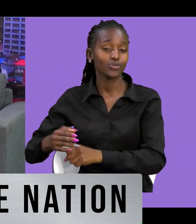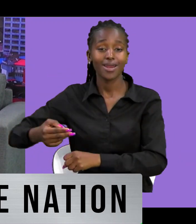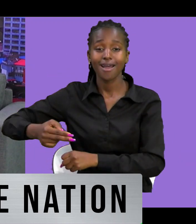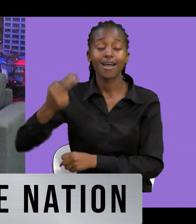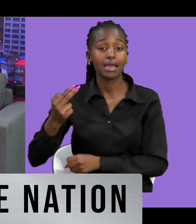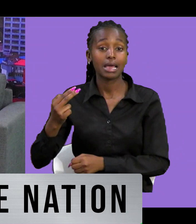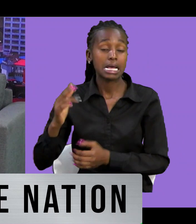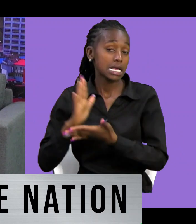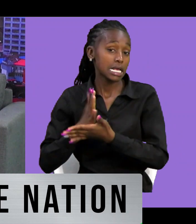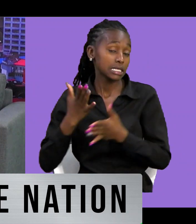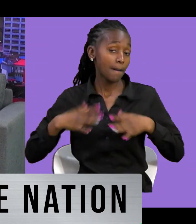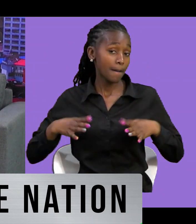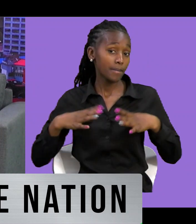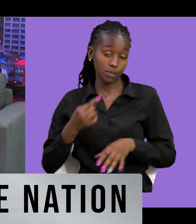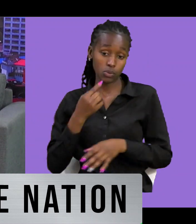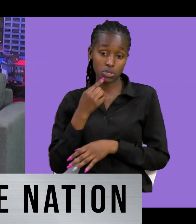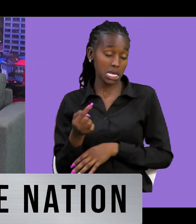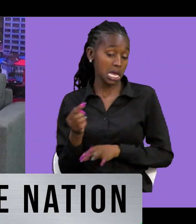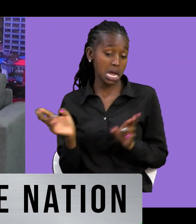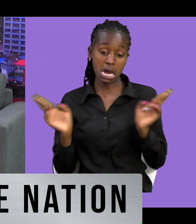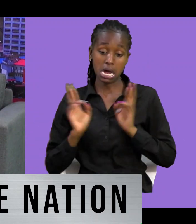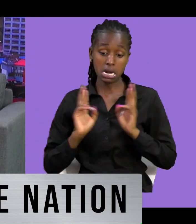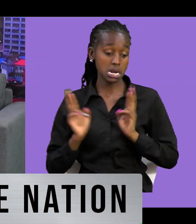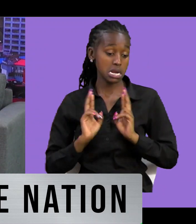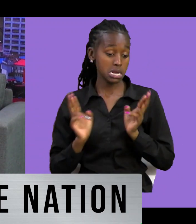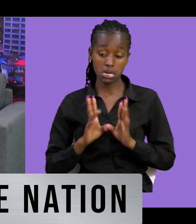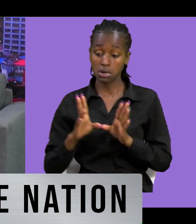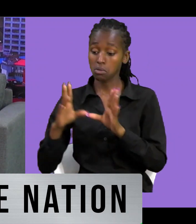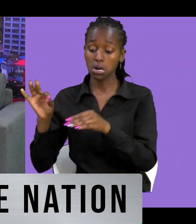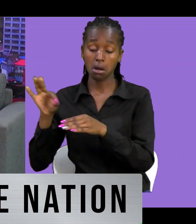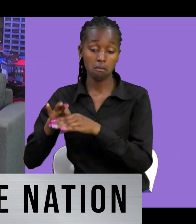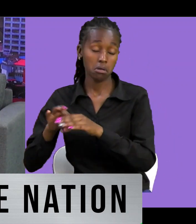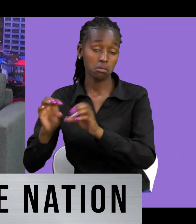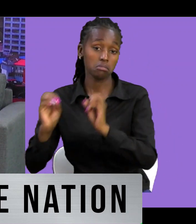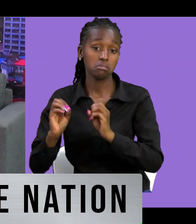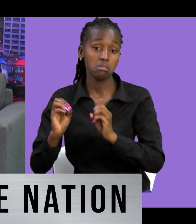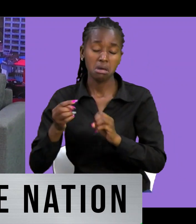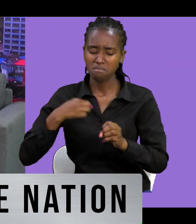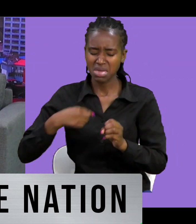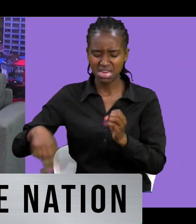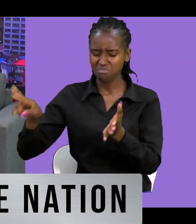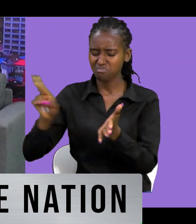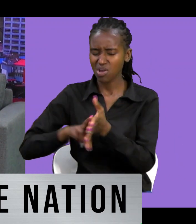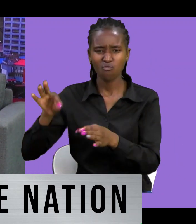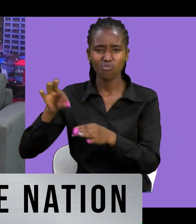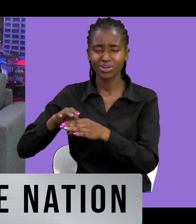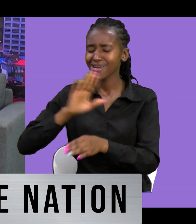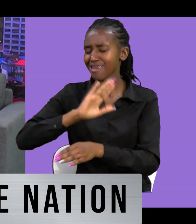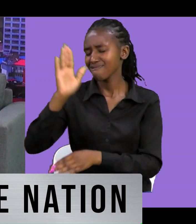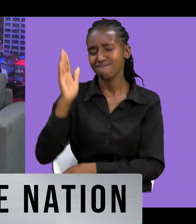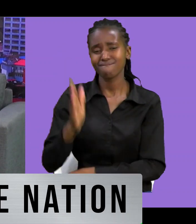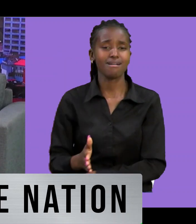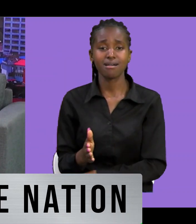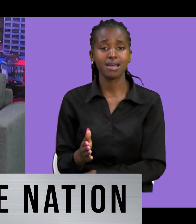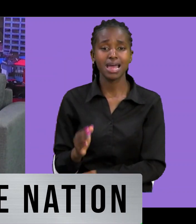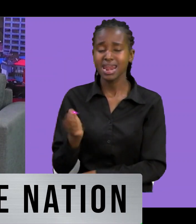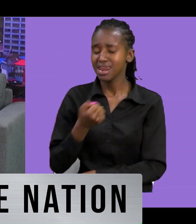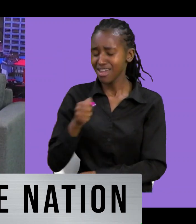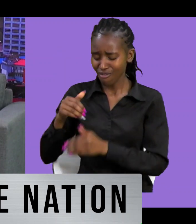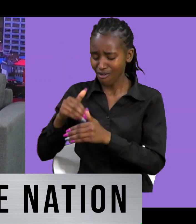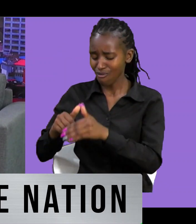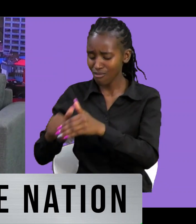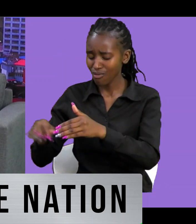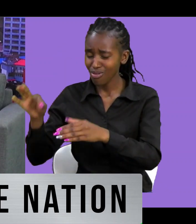some of them are even saying, I won't even, that was the last time I voted. I don't think I'll ever go and queue voting